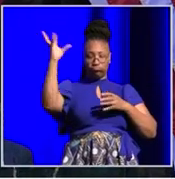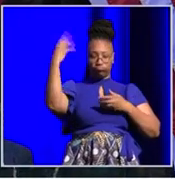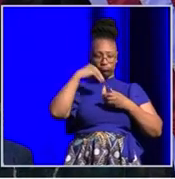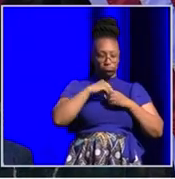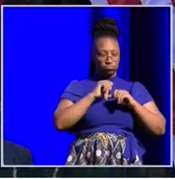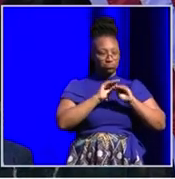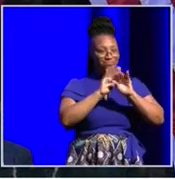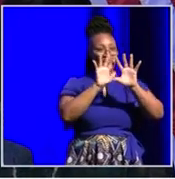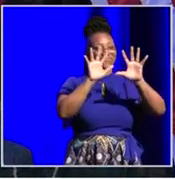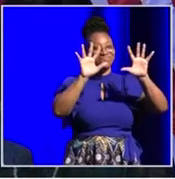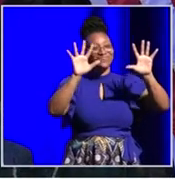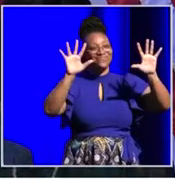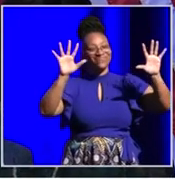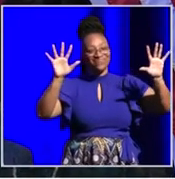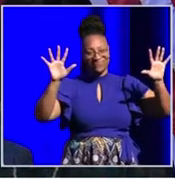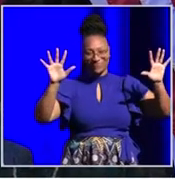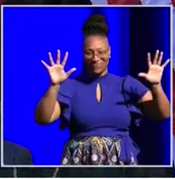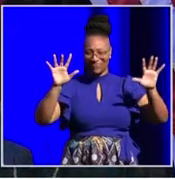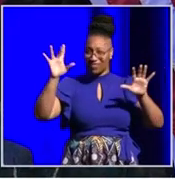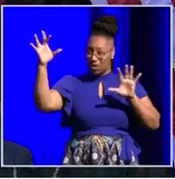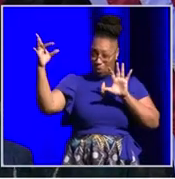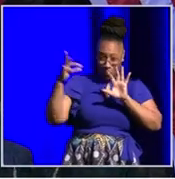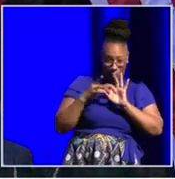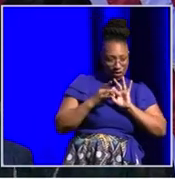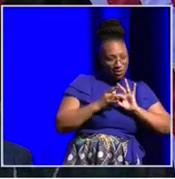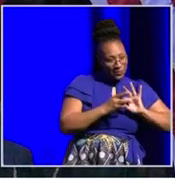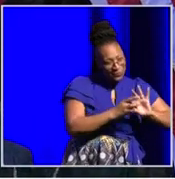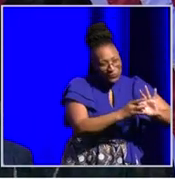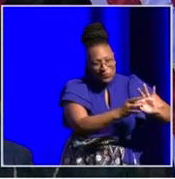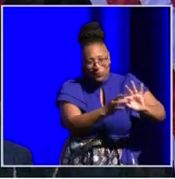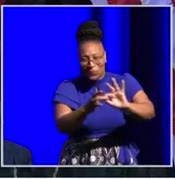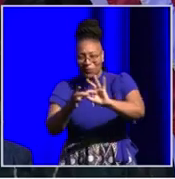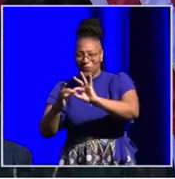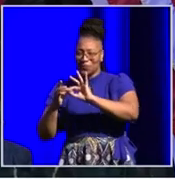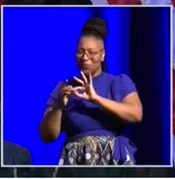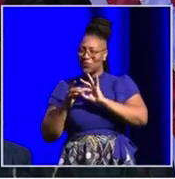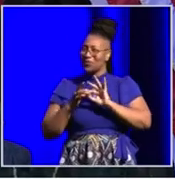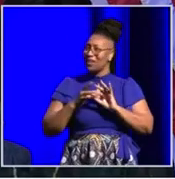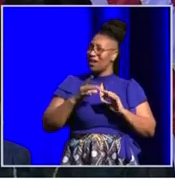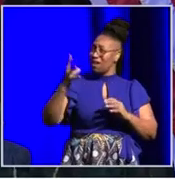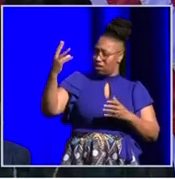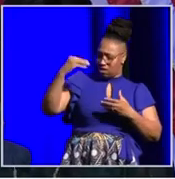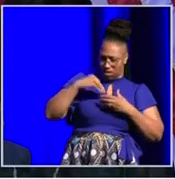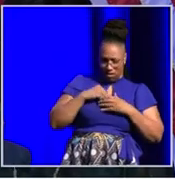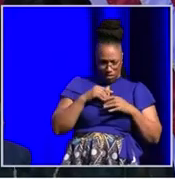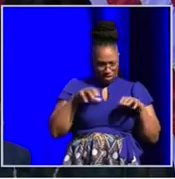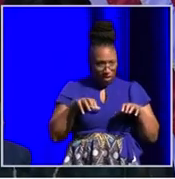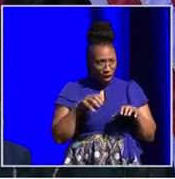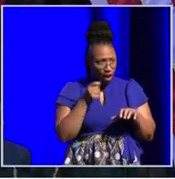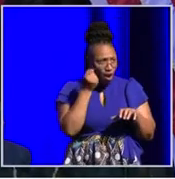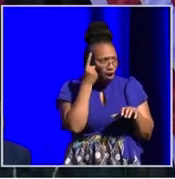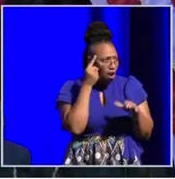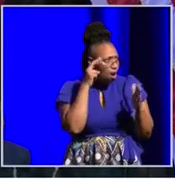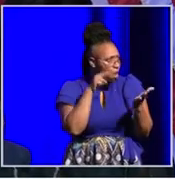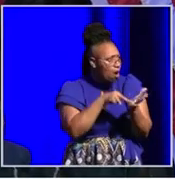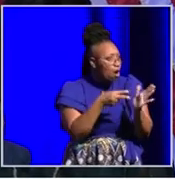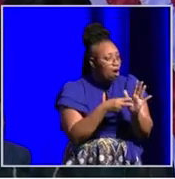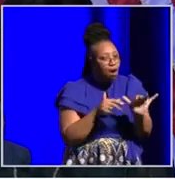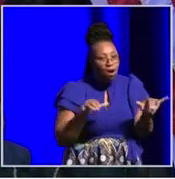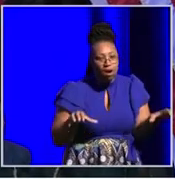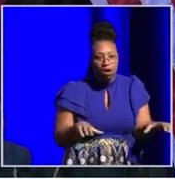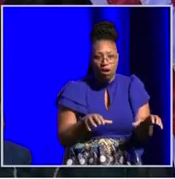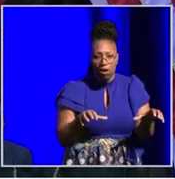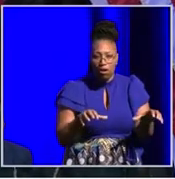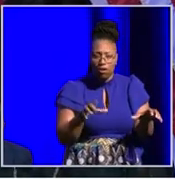there's unforgiveness, bring understanding, where there's fear, bring faith, where there's selfishness, bring selflessness, where